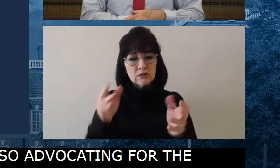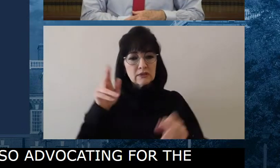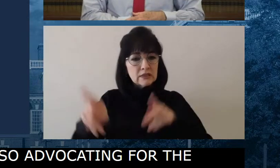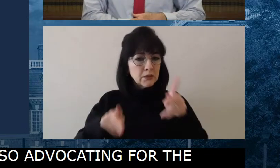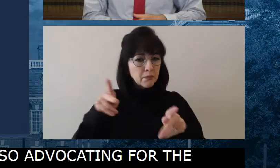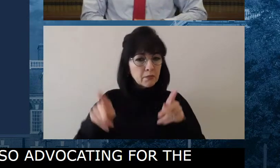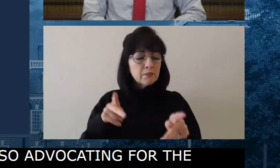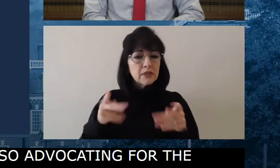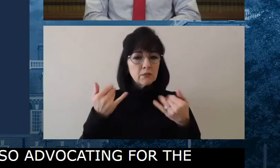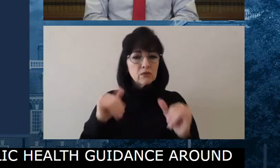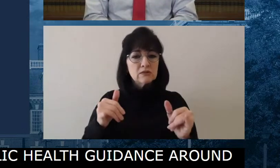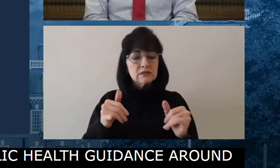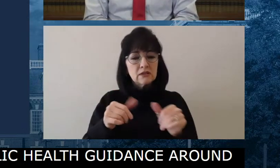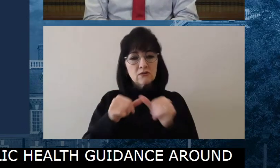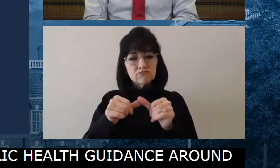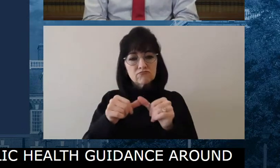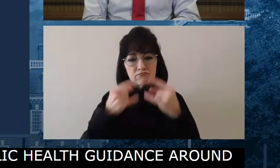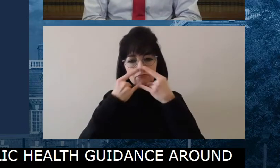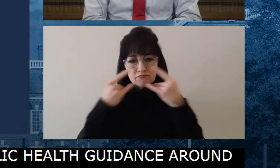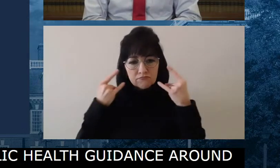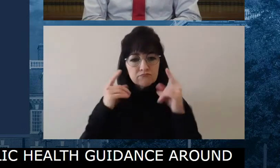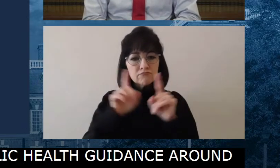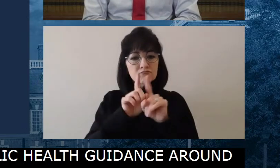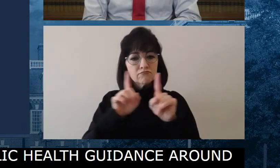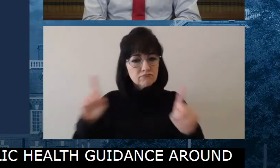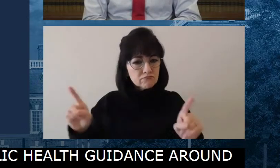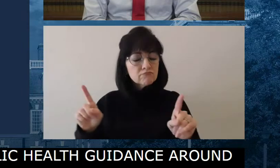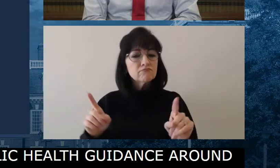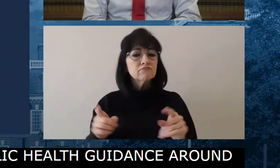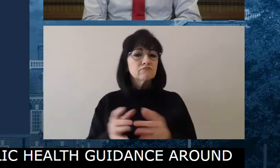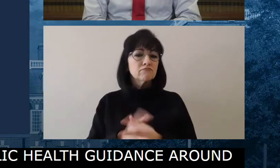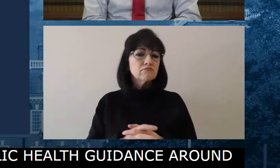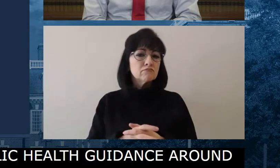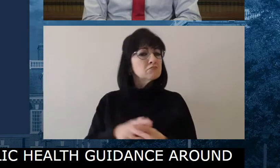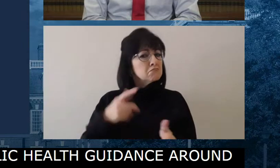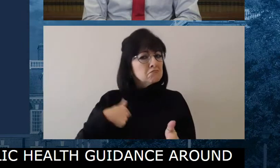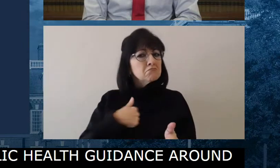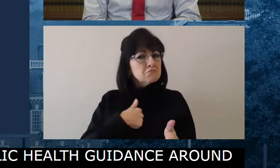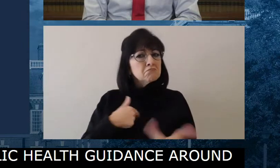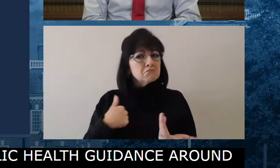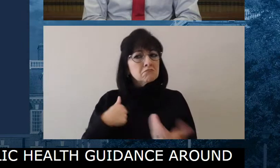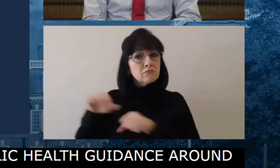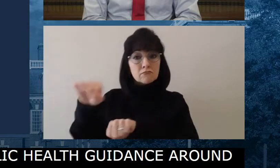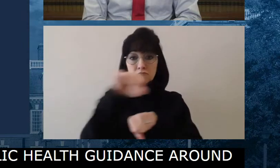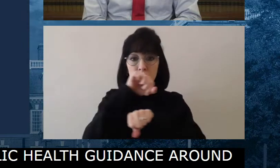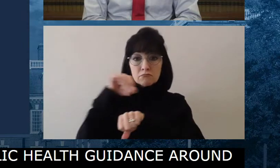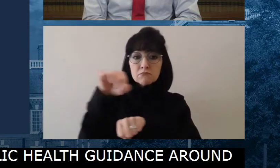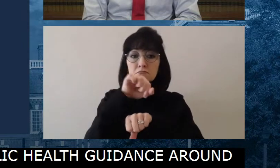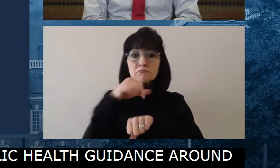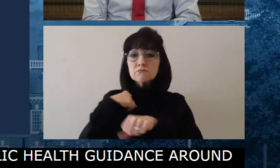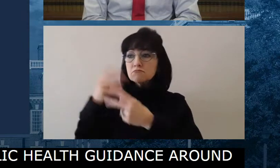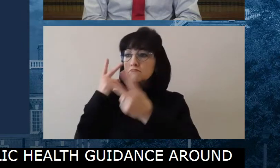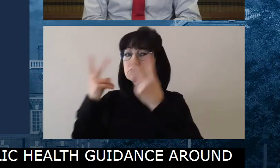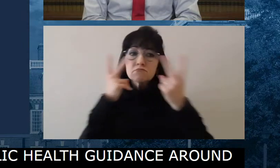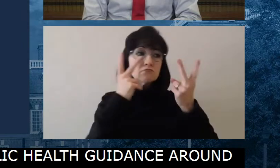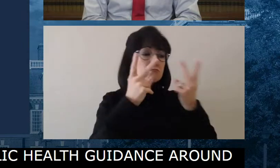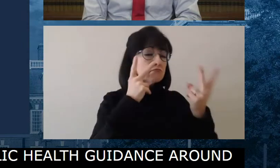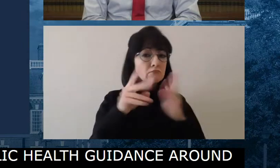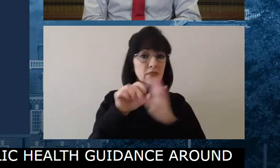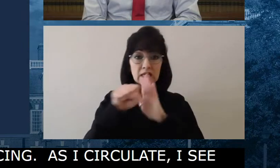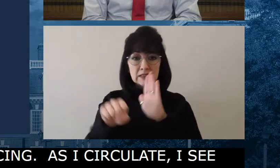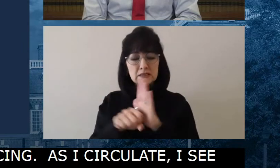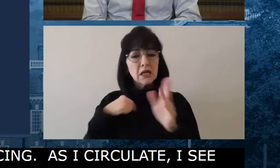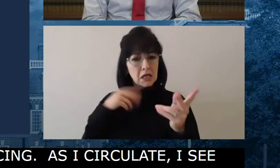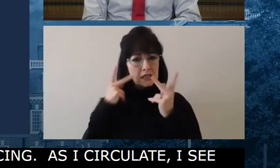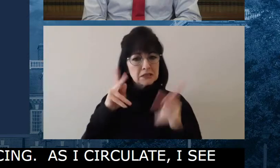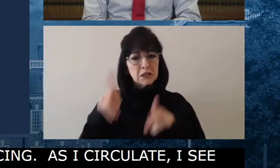see tremendous compliance around those requirements. Testing